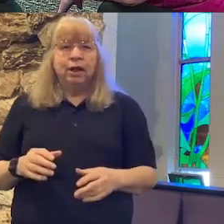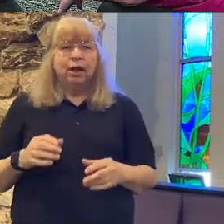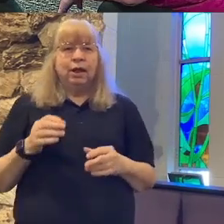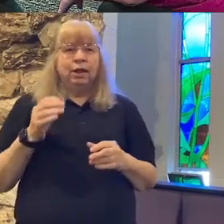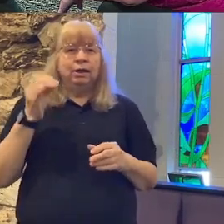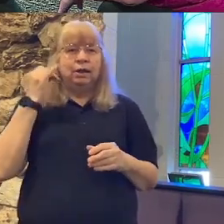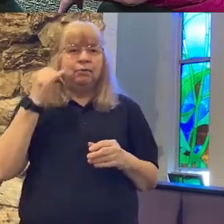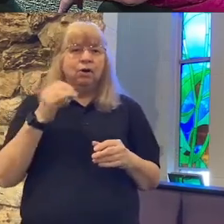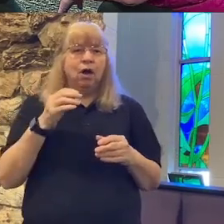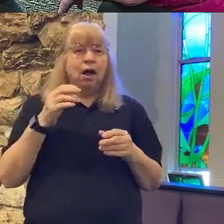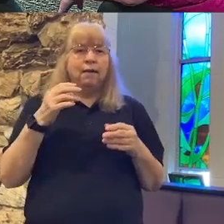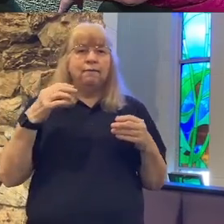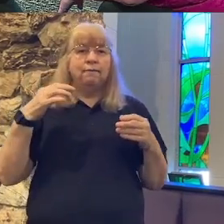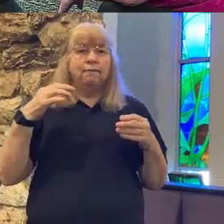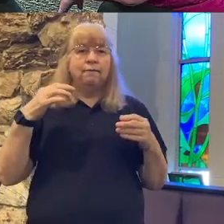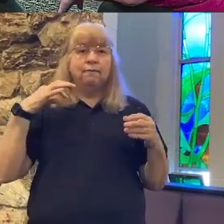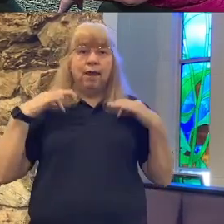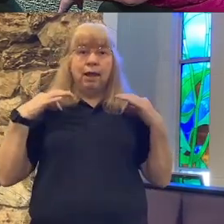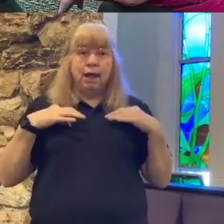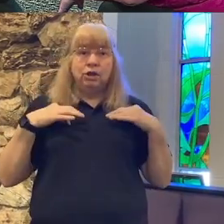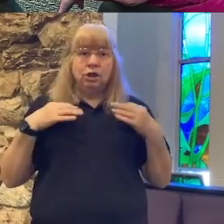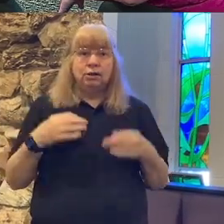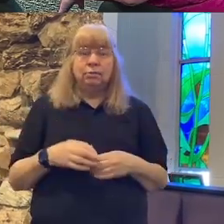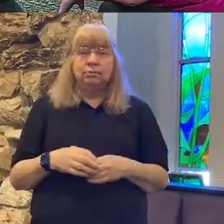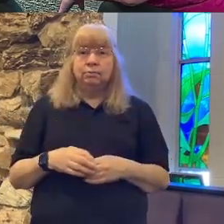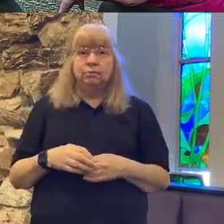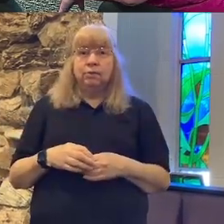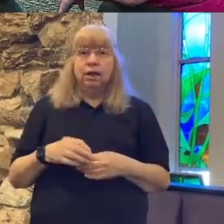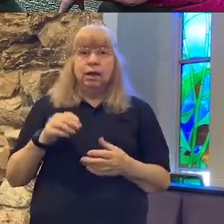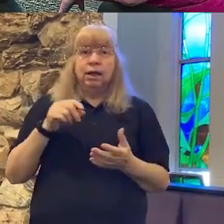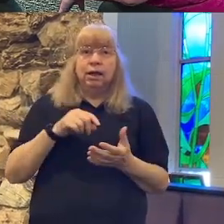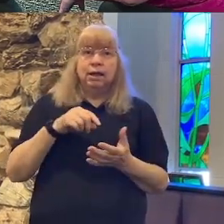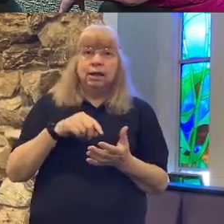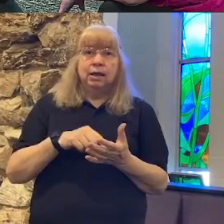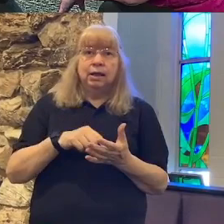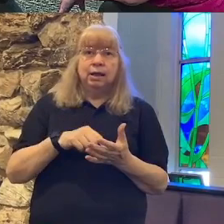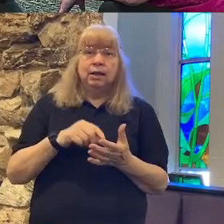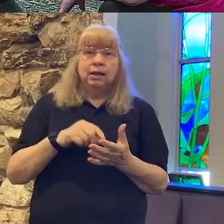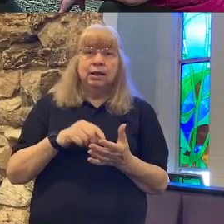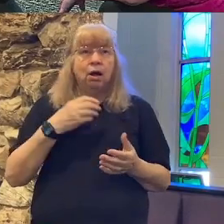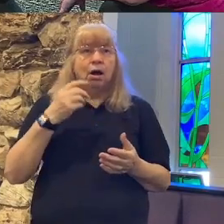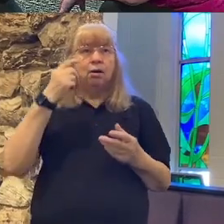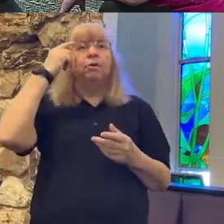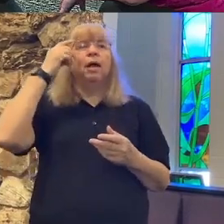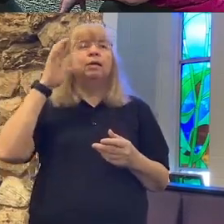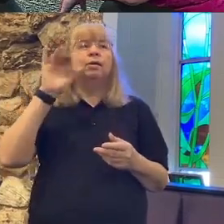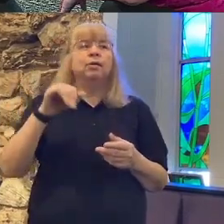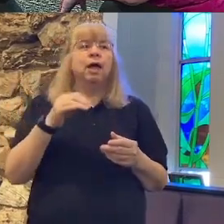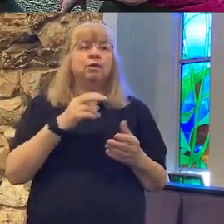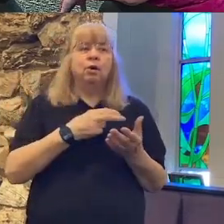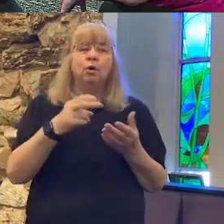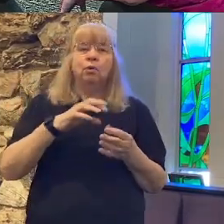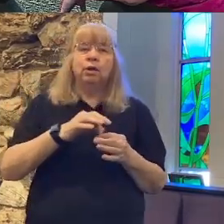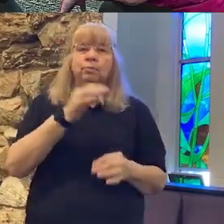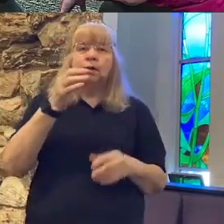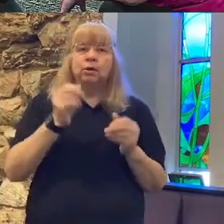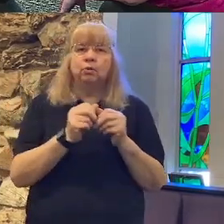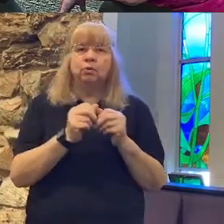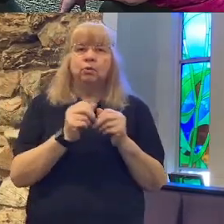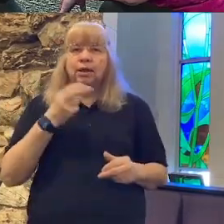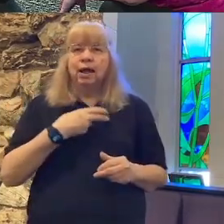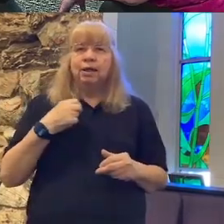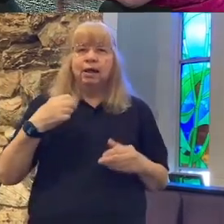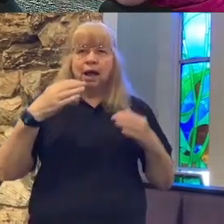you're on vacation, this is our reminder that the Holy Spirit is with us. And we're gonna, I invite you